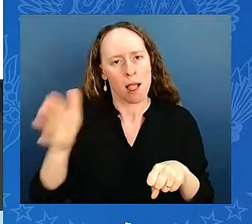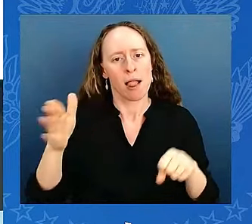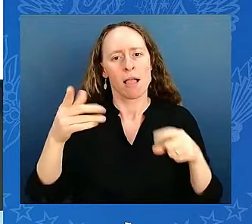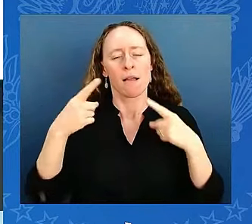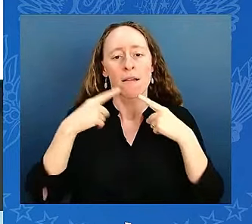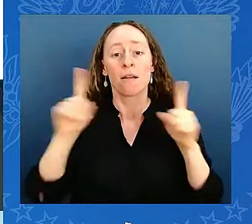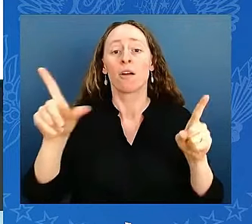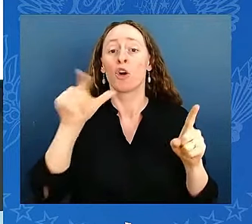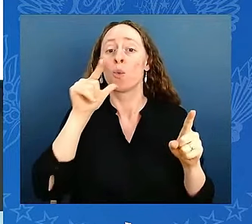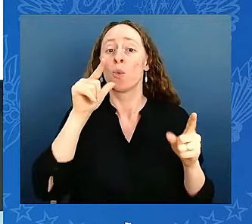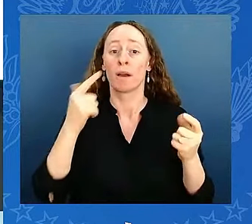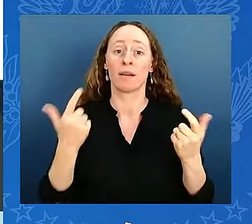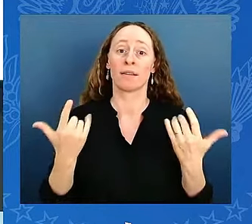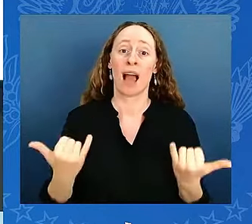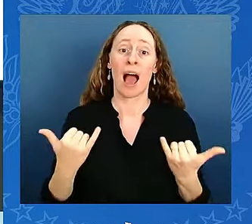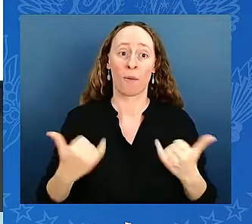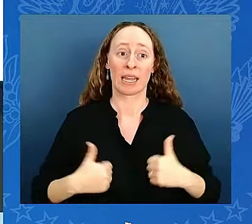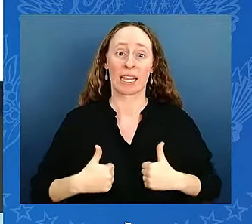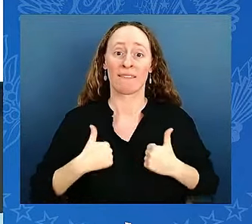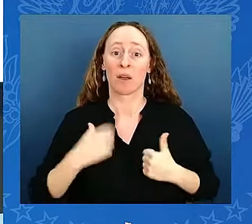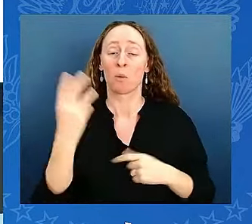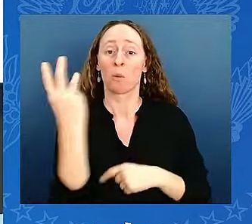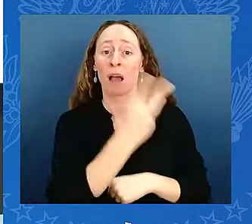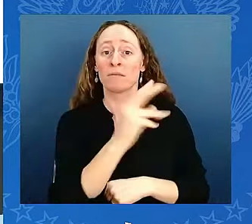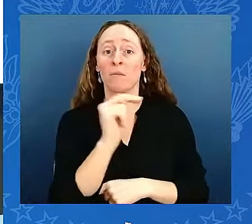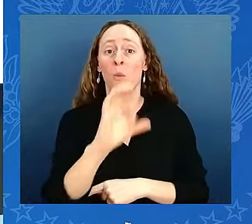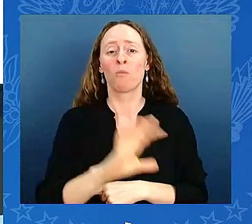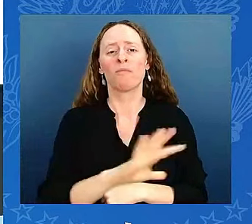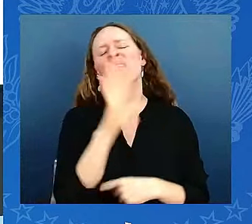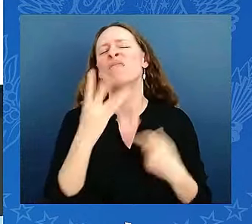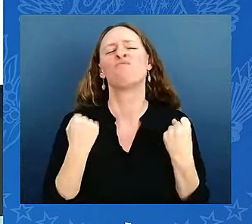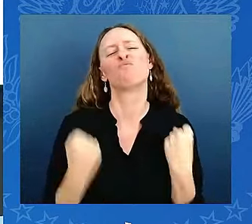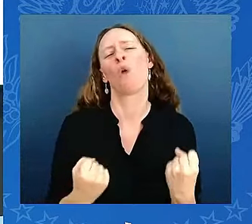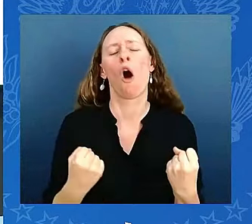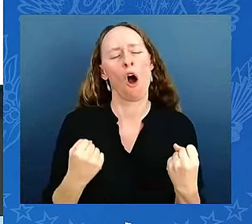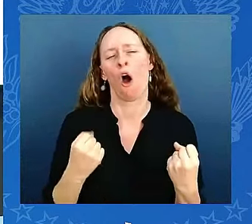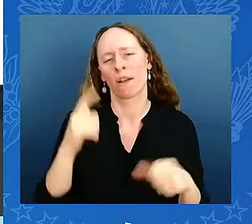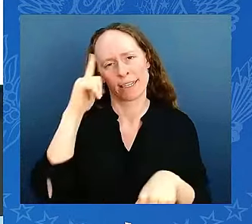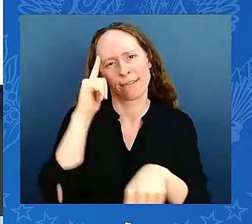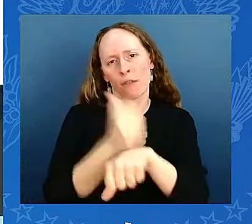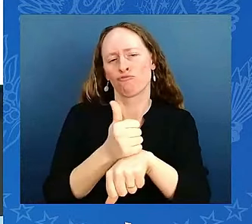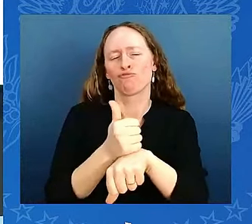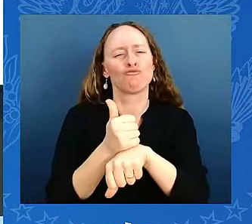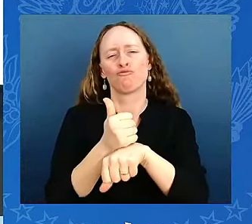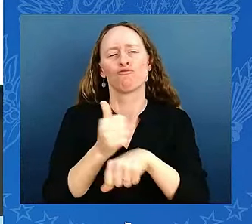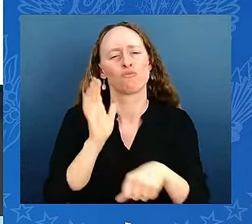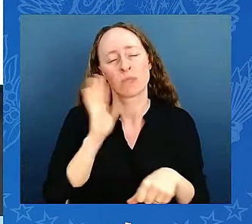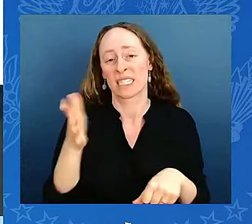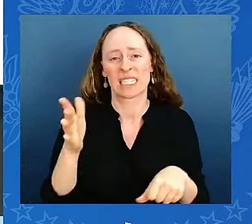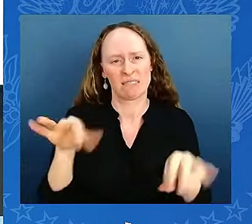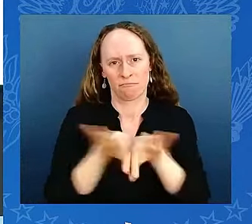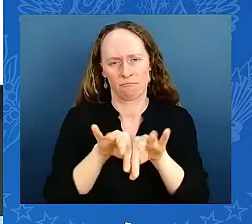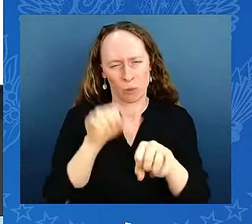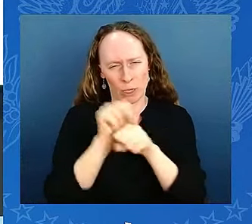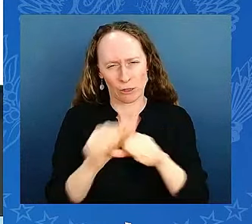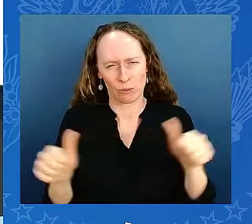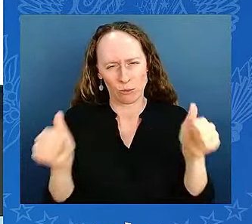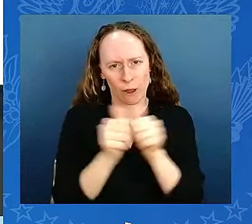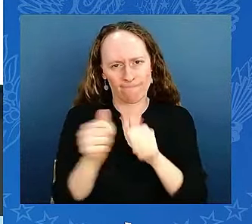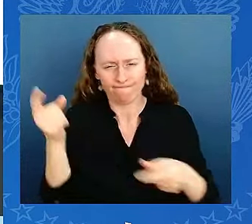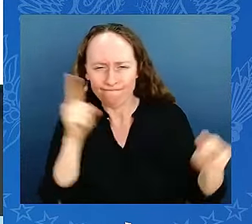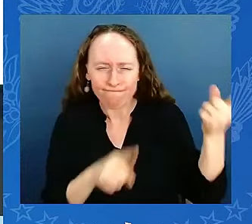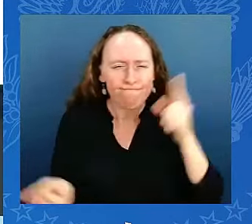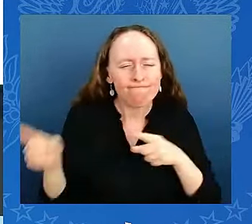resilient. Working together, we can get through this. And I am proud to recognize